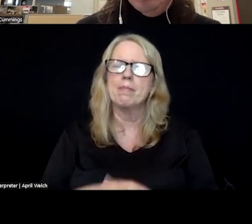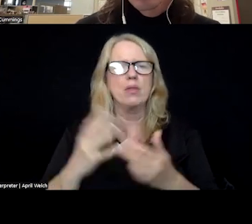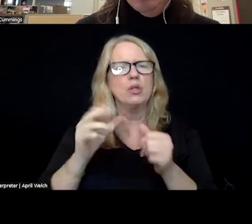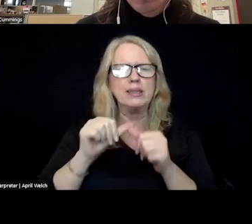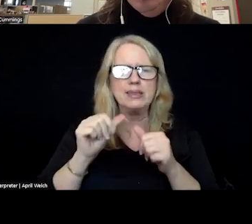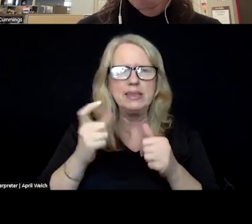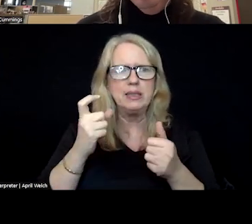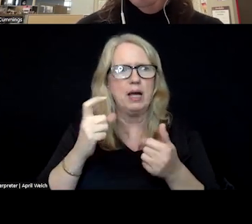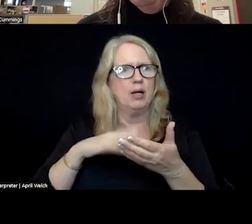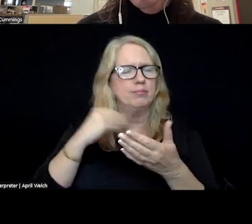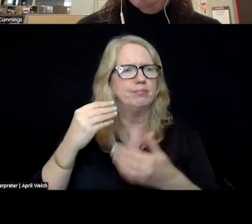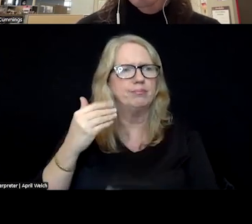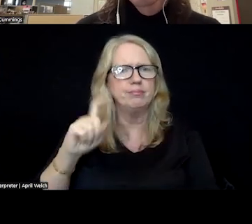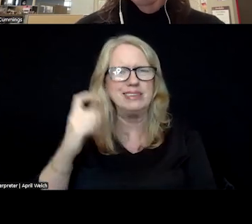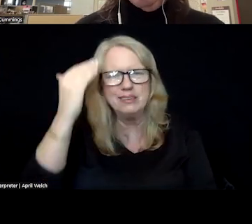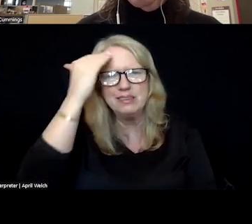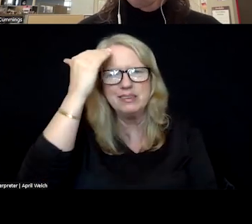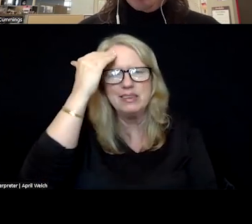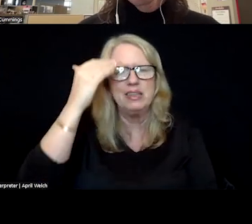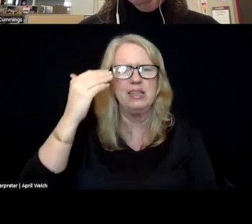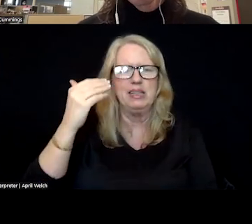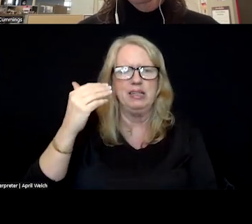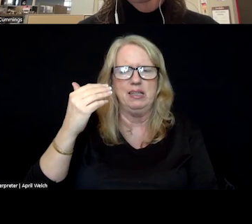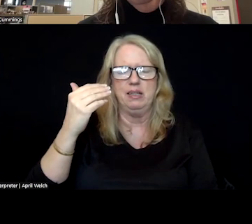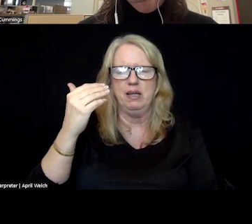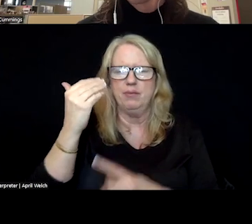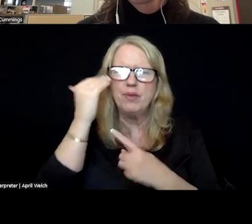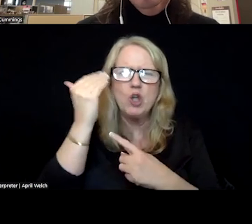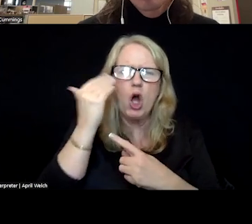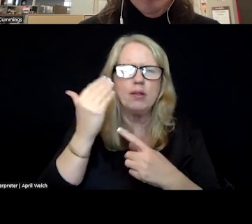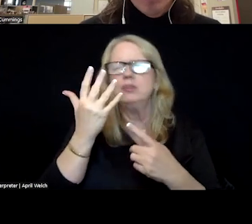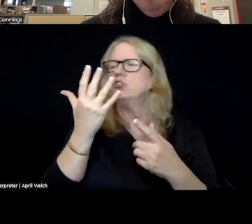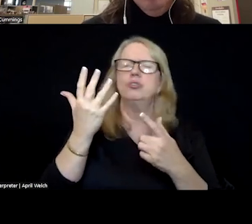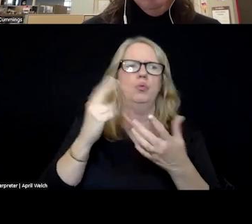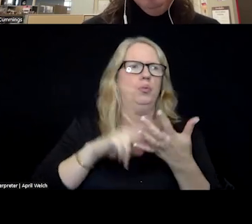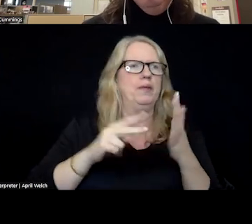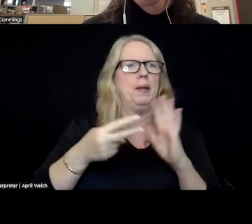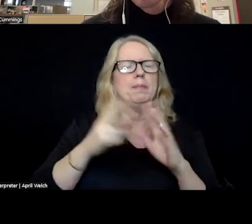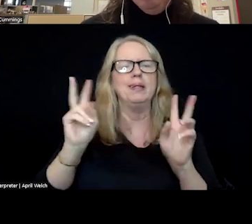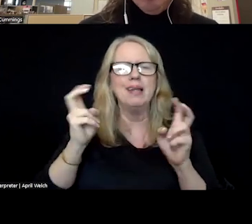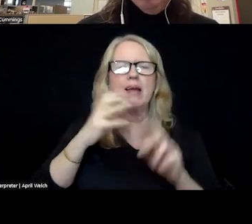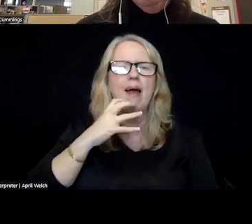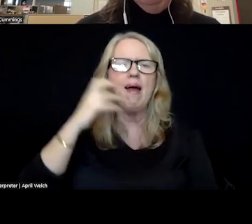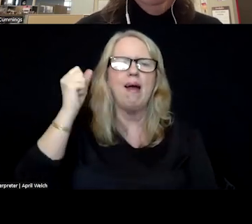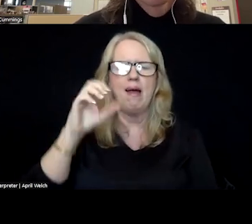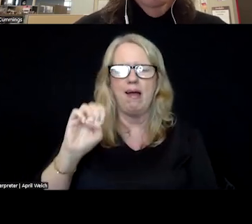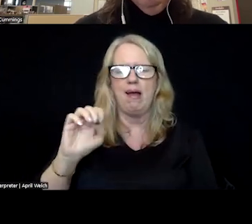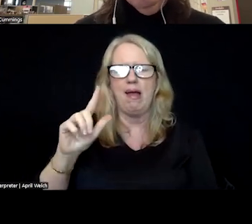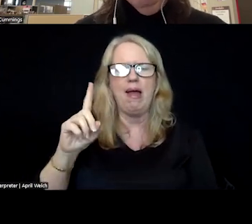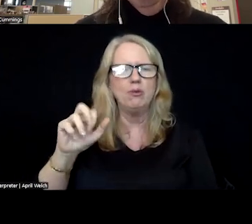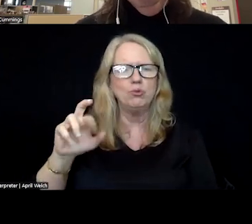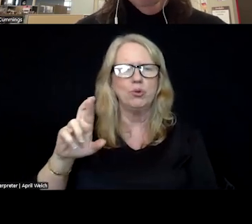knowledge acquisition. I believe that's a part of what it means to be an elder. And sometimes we hear that